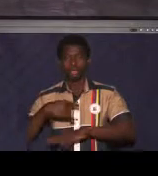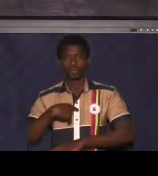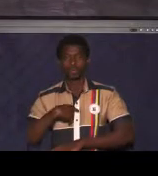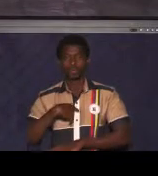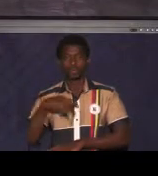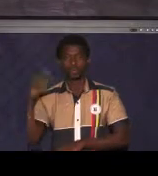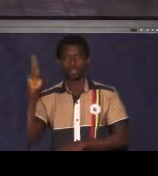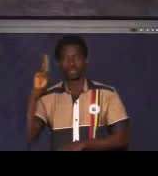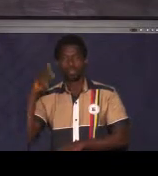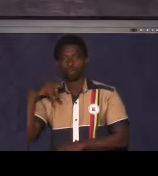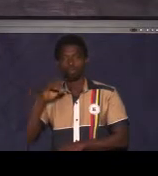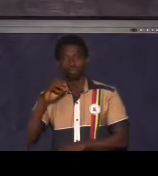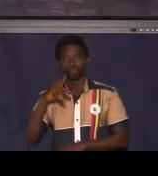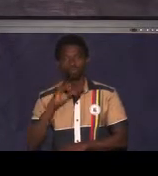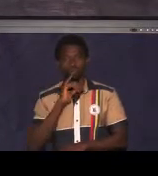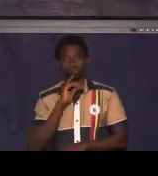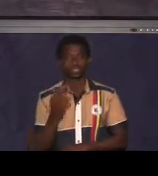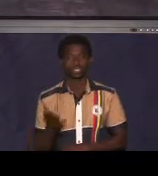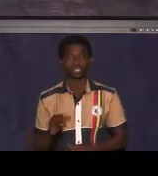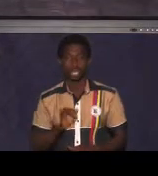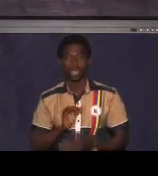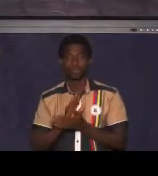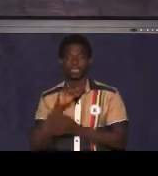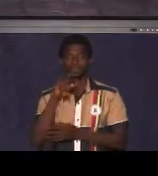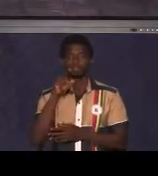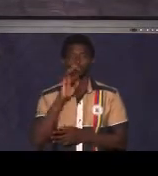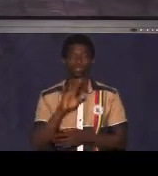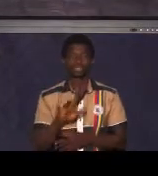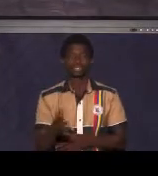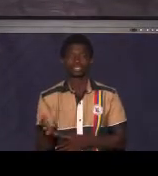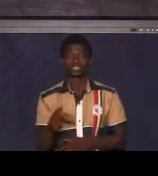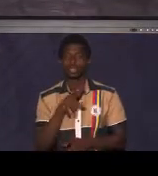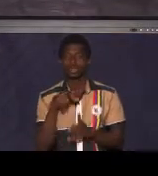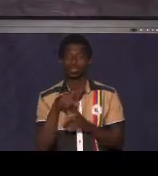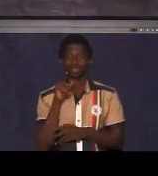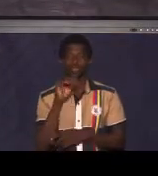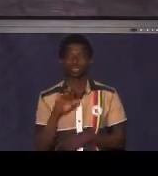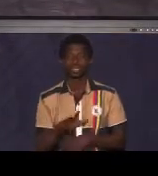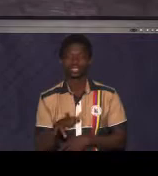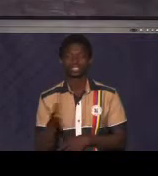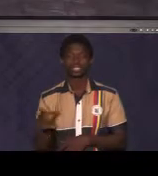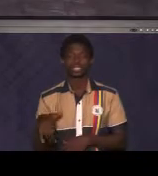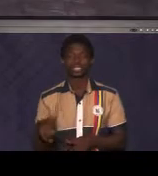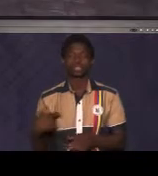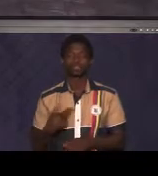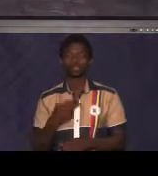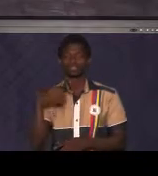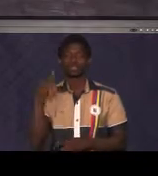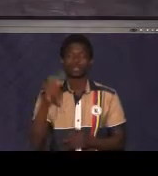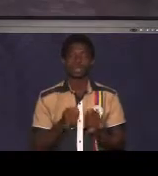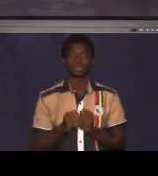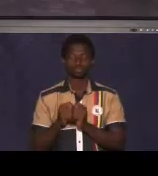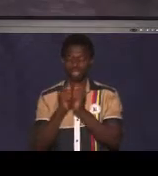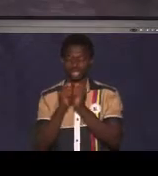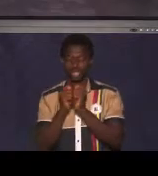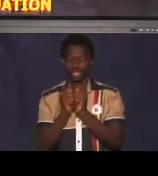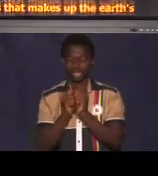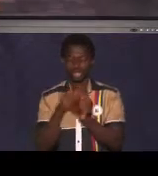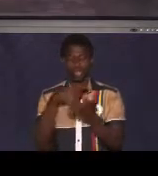Eyes on me. Uncle Popo is here. I believe you are still there. So when you are still there, let's mark